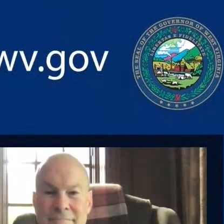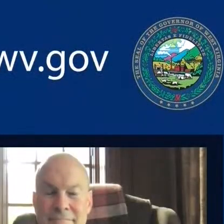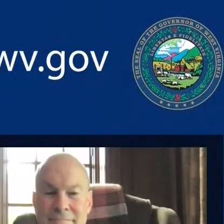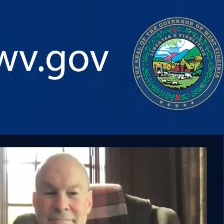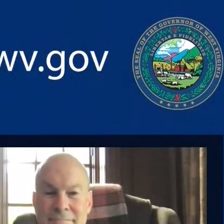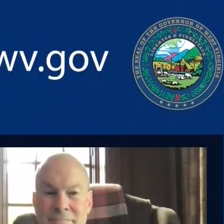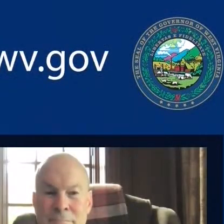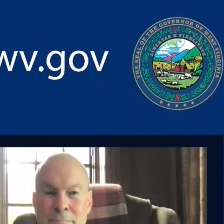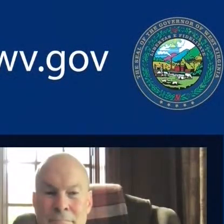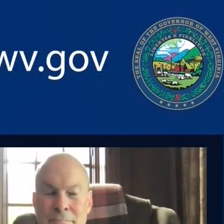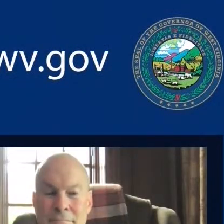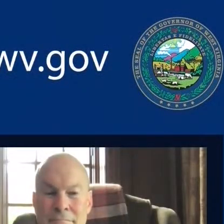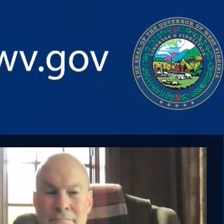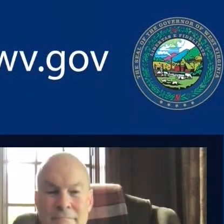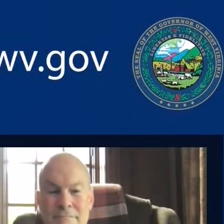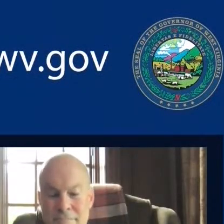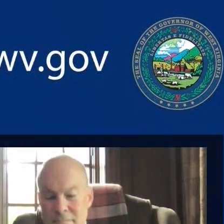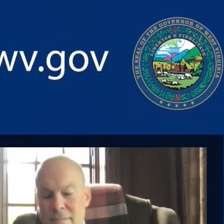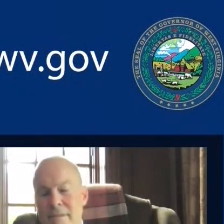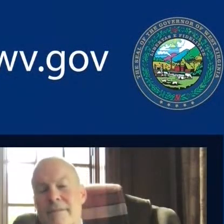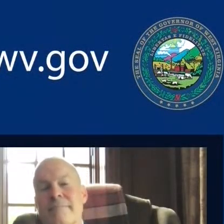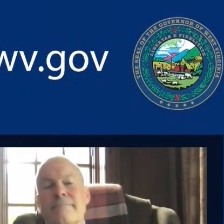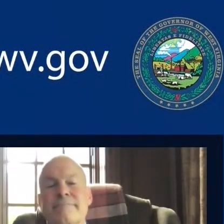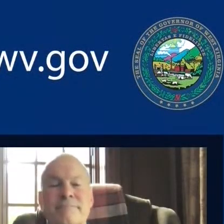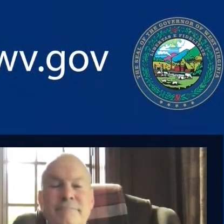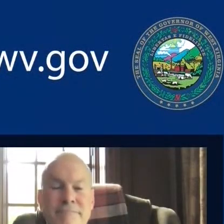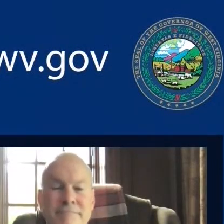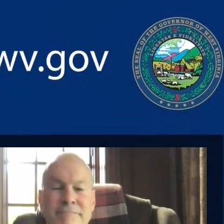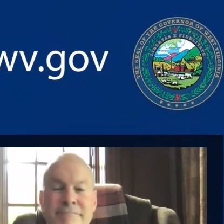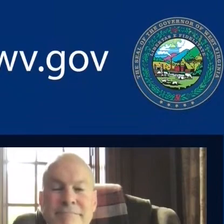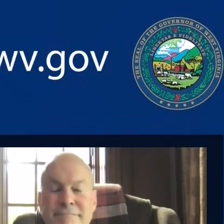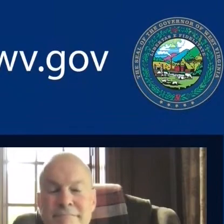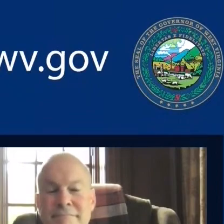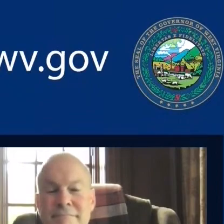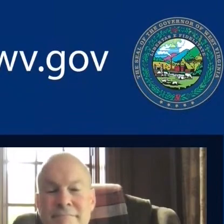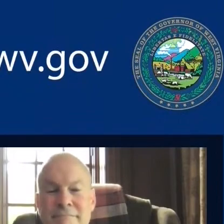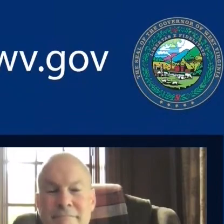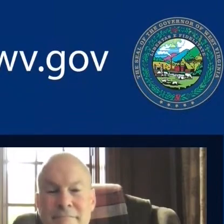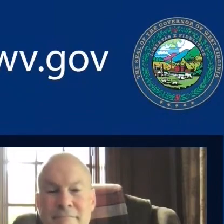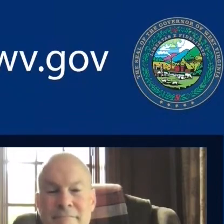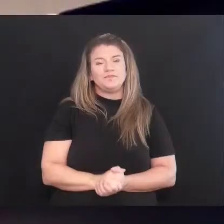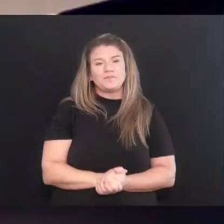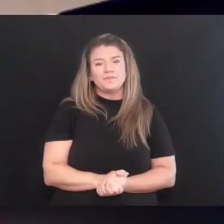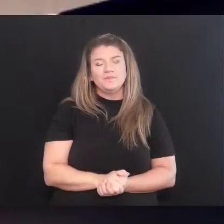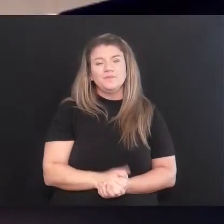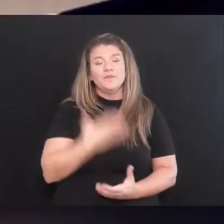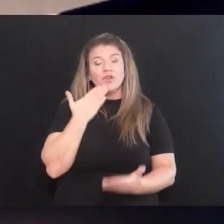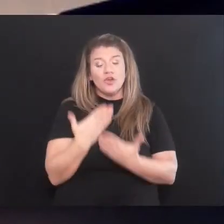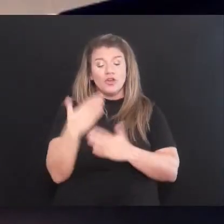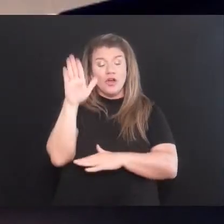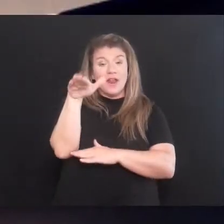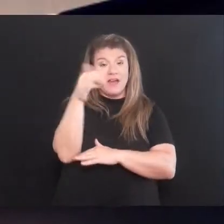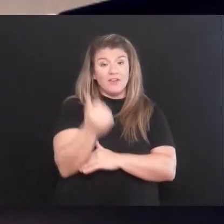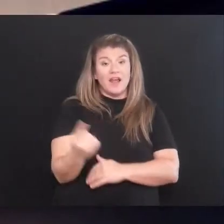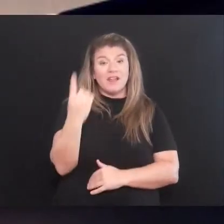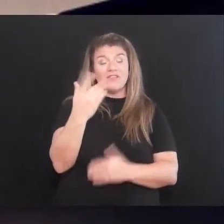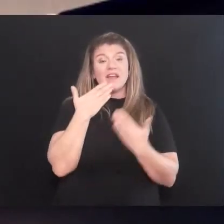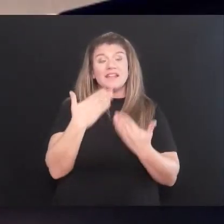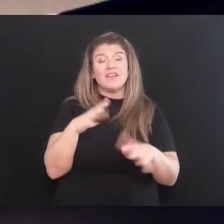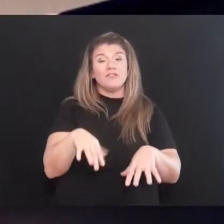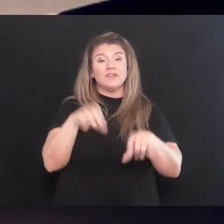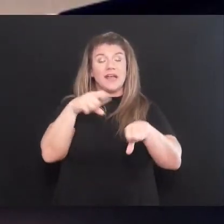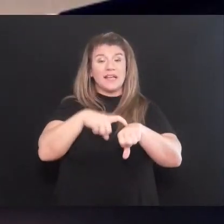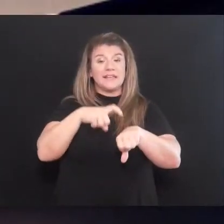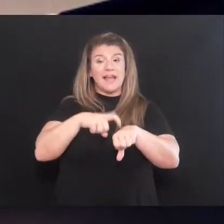All right, thank you, Paul. Next to Kimberly Keggy with WSAZ. Hi, everyone. Good afternoon, Governor. Thank you for taking some time for